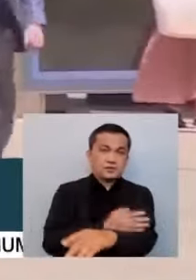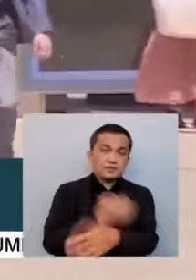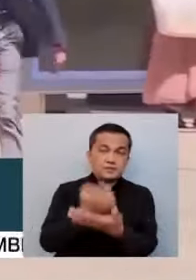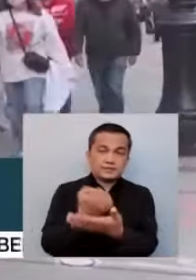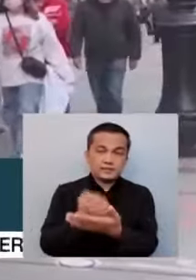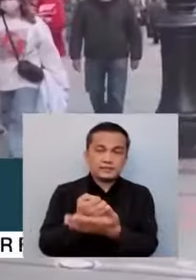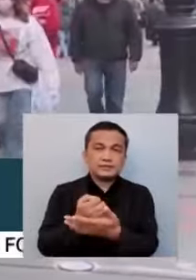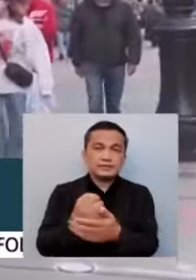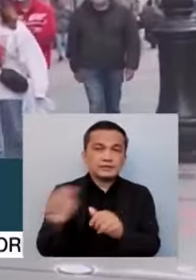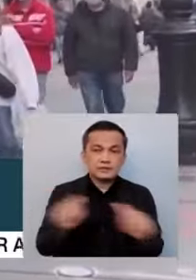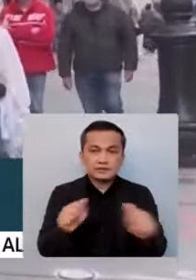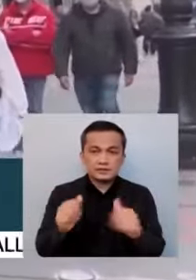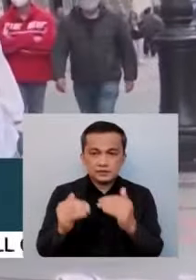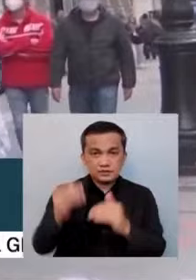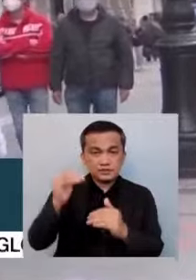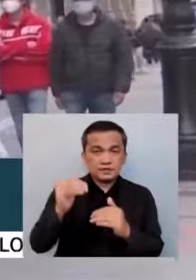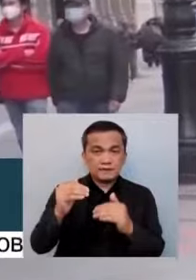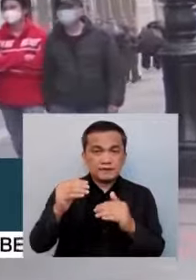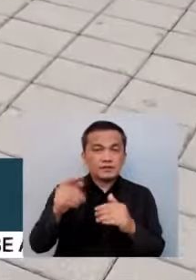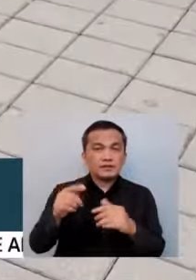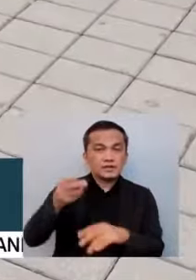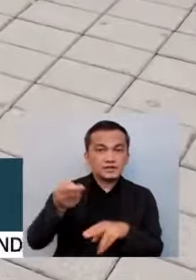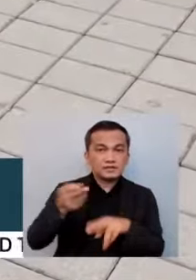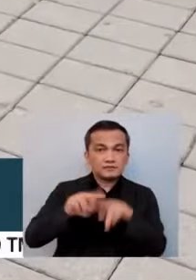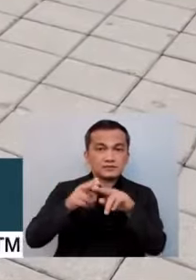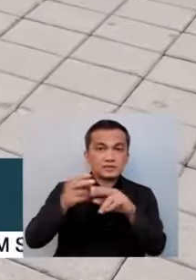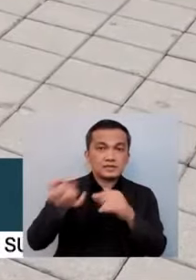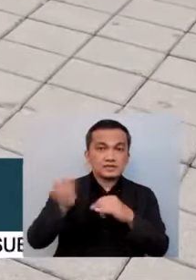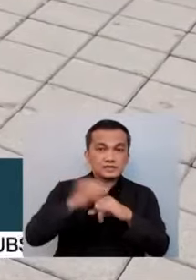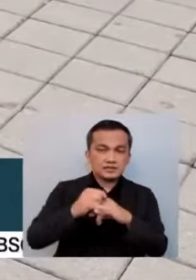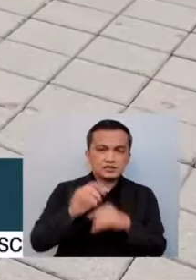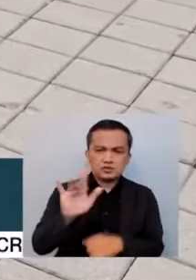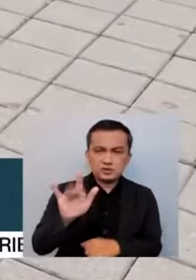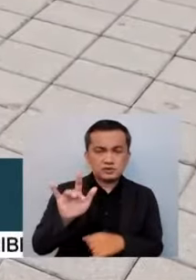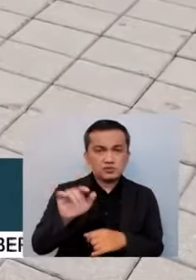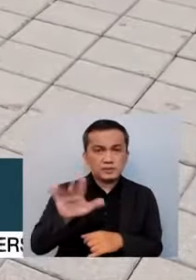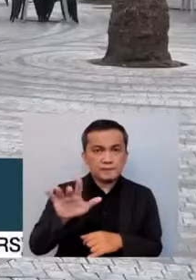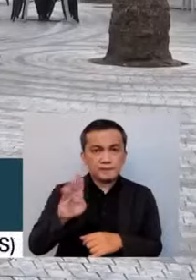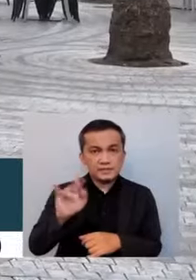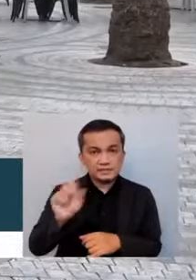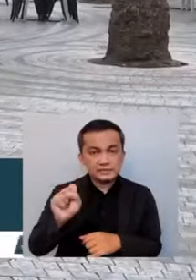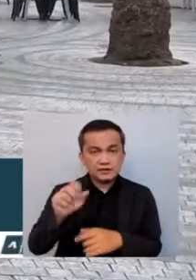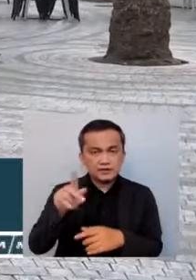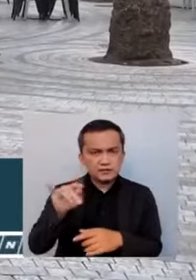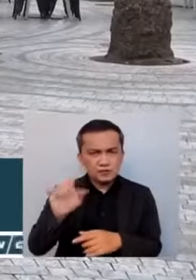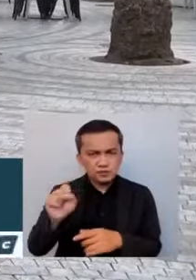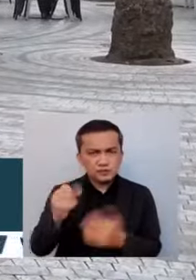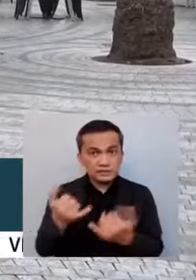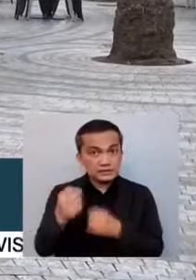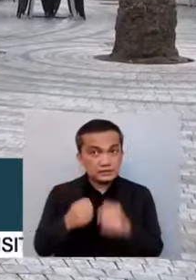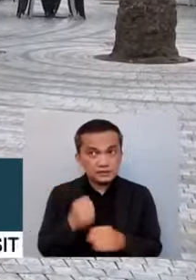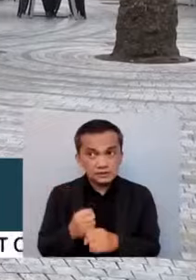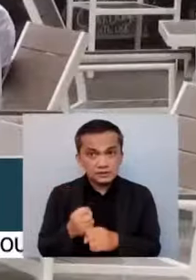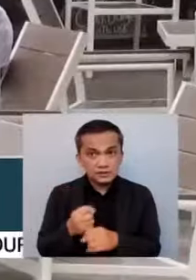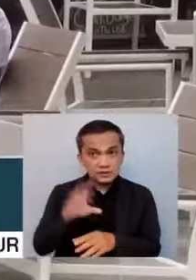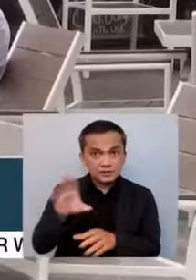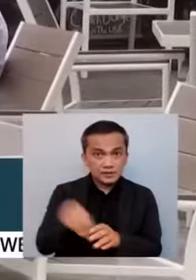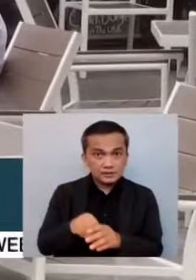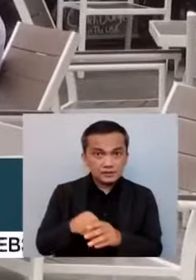its benchmark overnight interest rate by 225 basis points, or make that points this year, which included